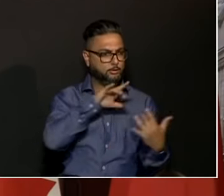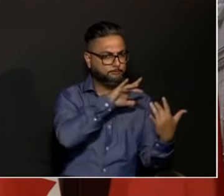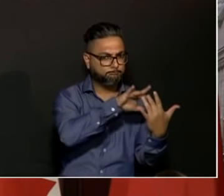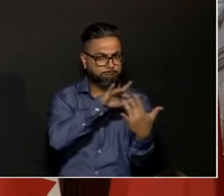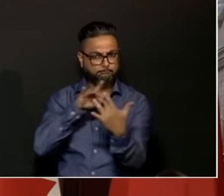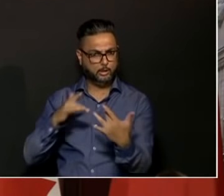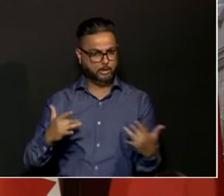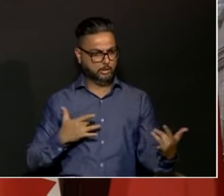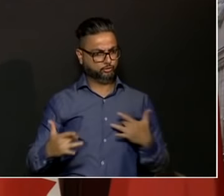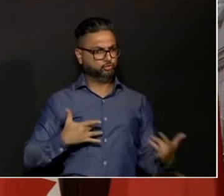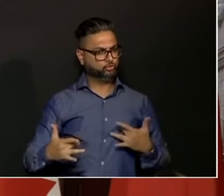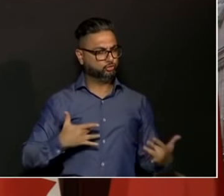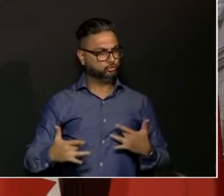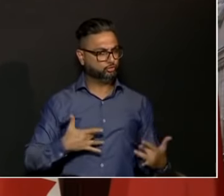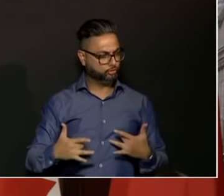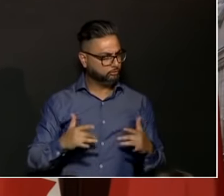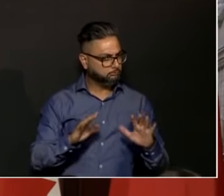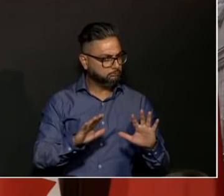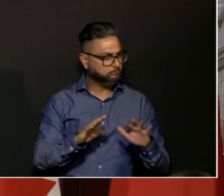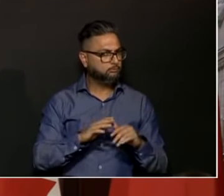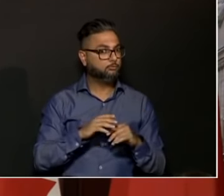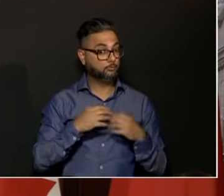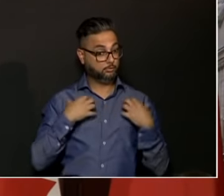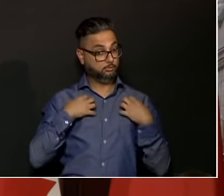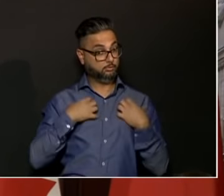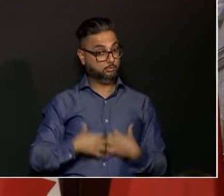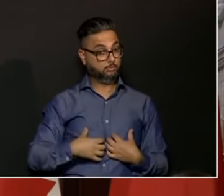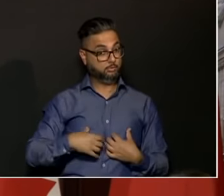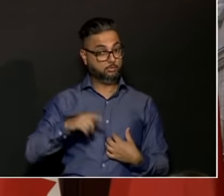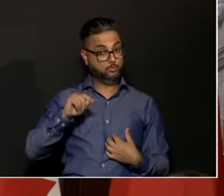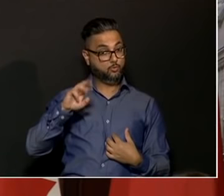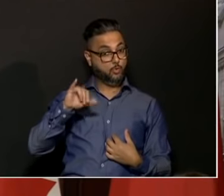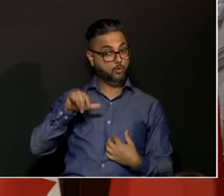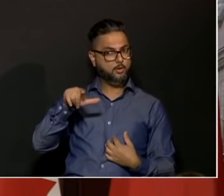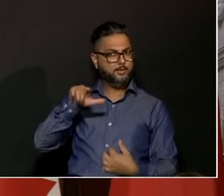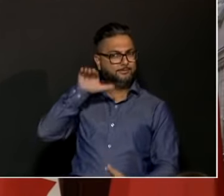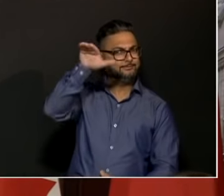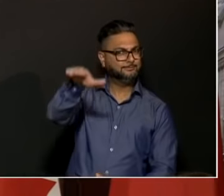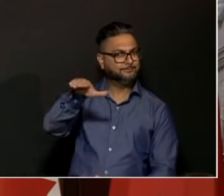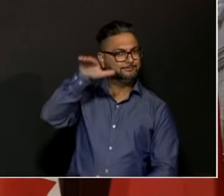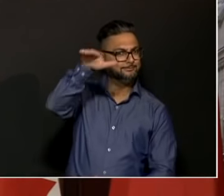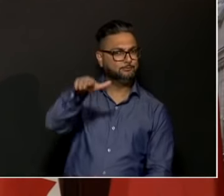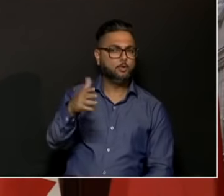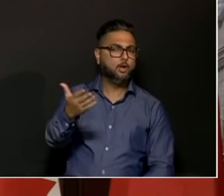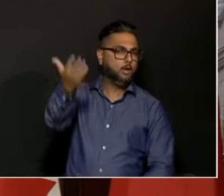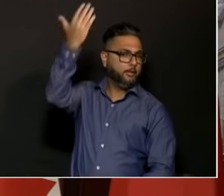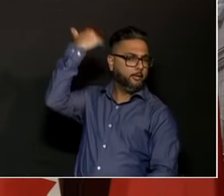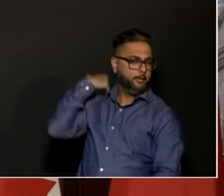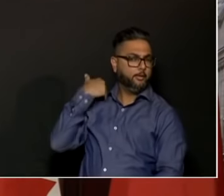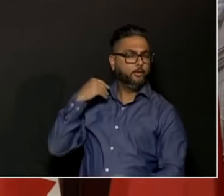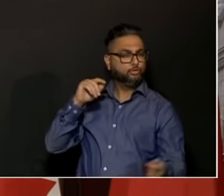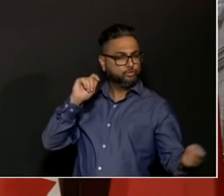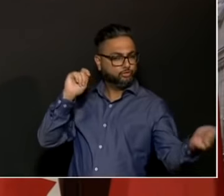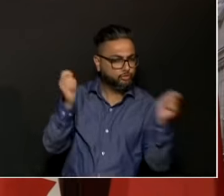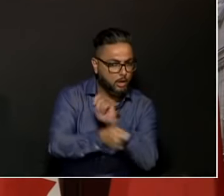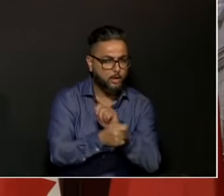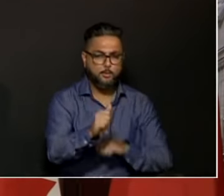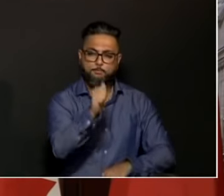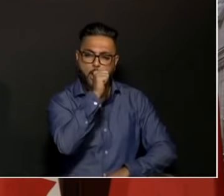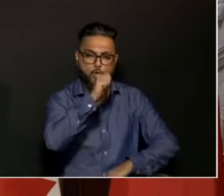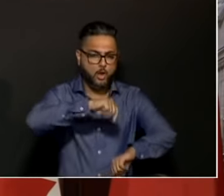mayors, and certainly Mayor Tory in Toronto, they'd ask you to do this earlier bar hours thing back in July.